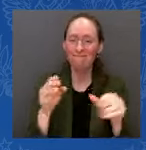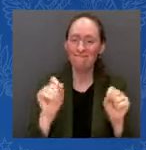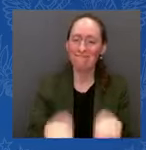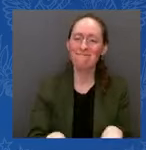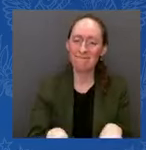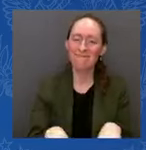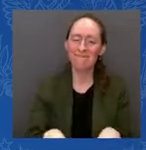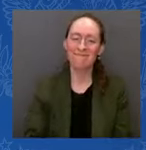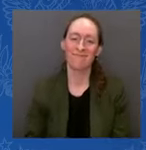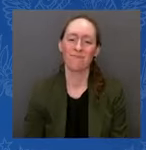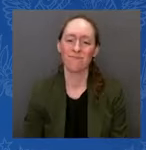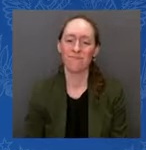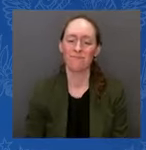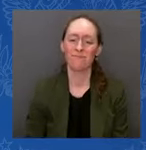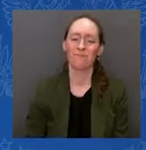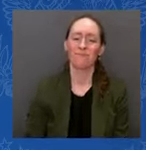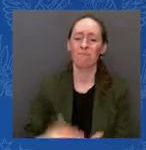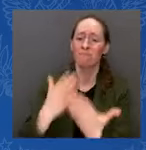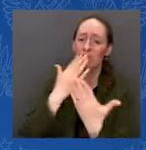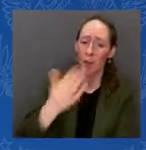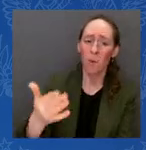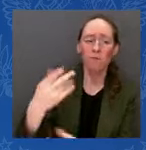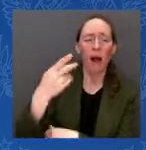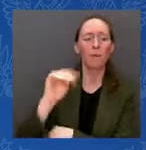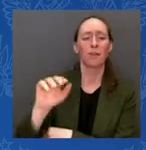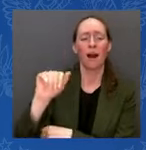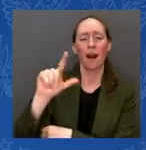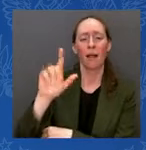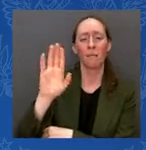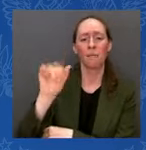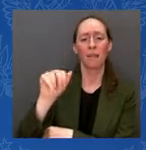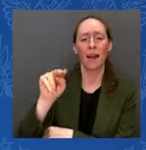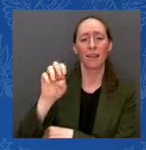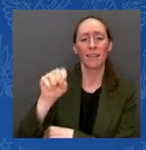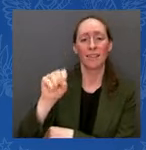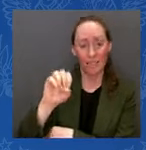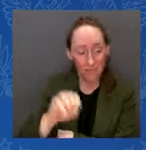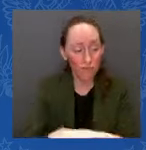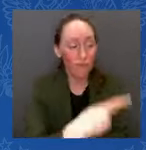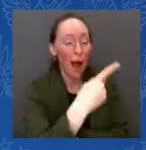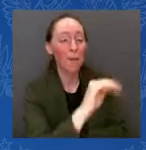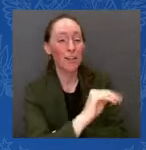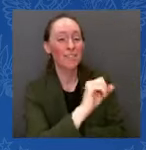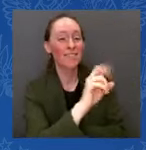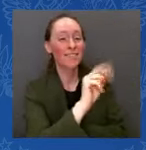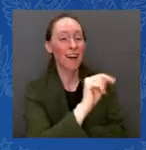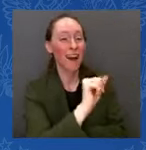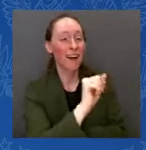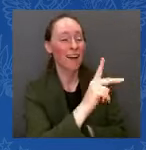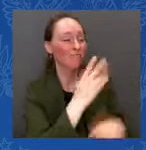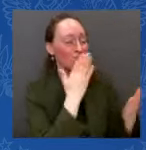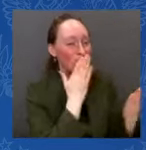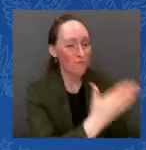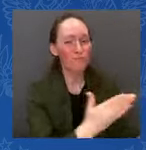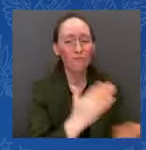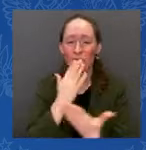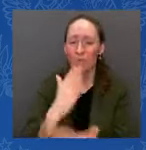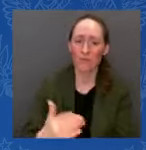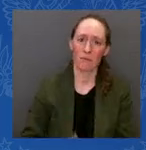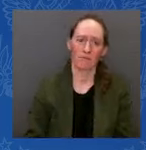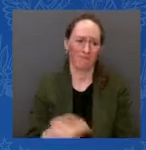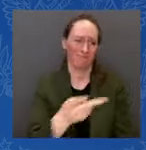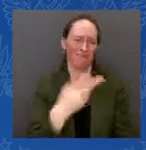Minister Sunak, and the United States could not ask for two better friends or partners to stand with as we work to